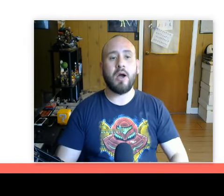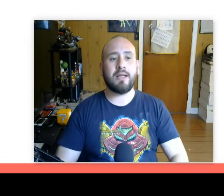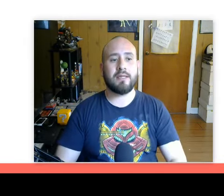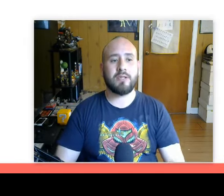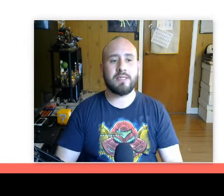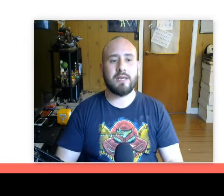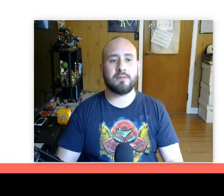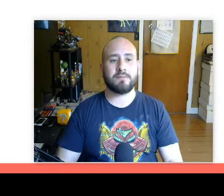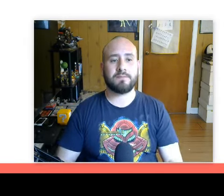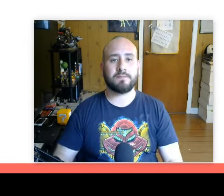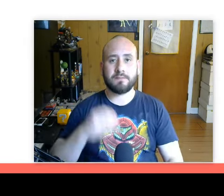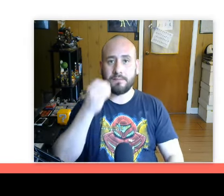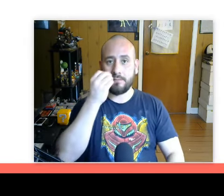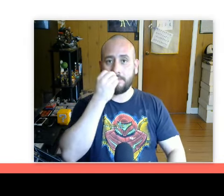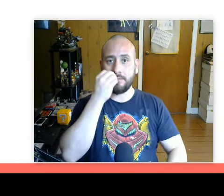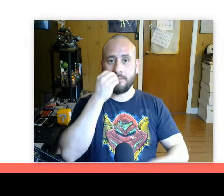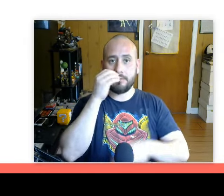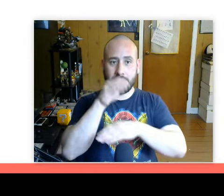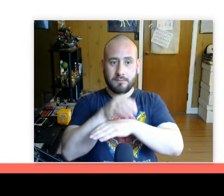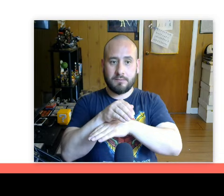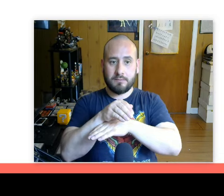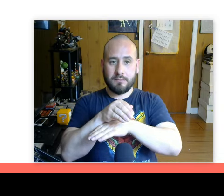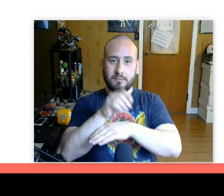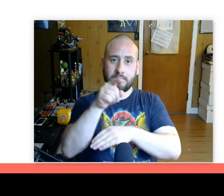All right, let's try this out.